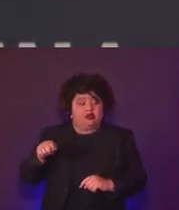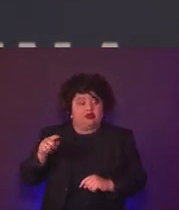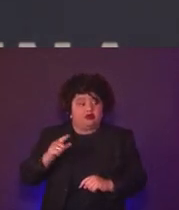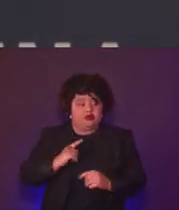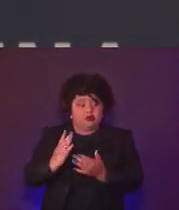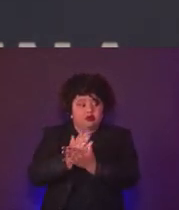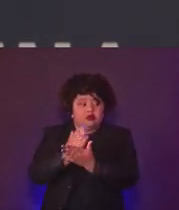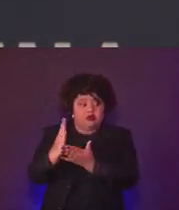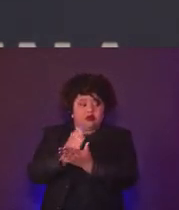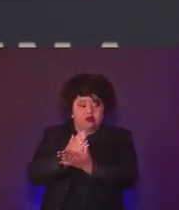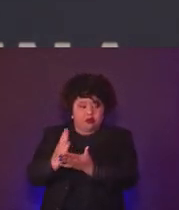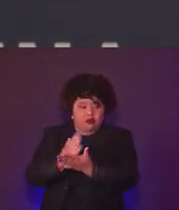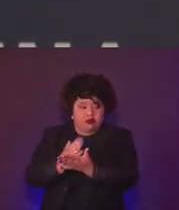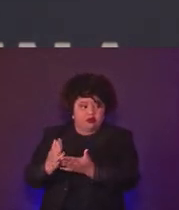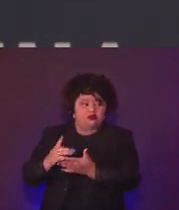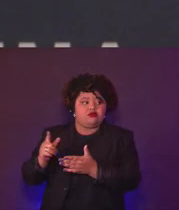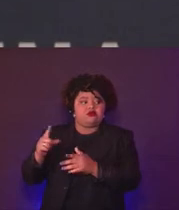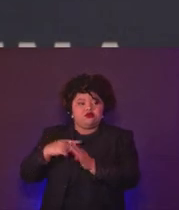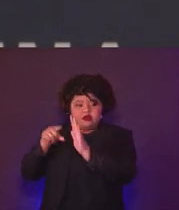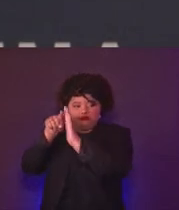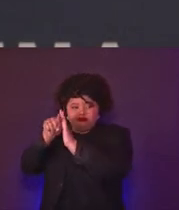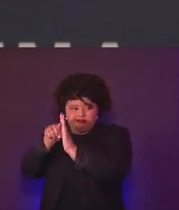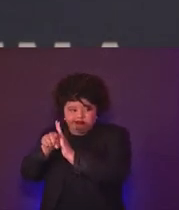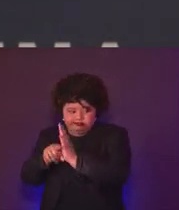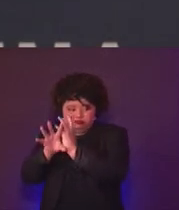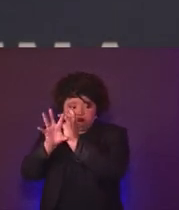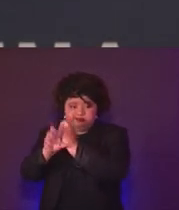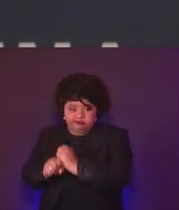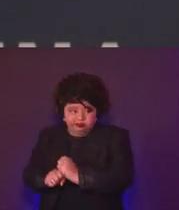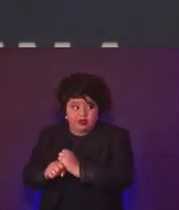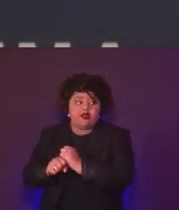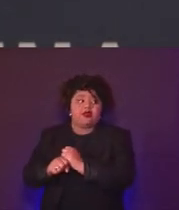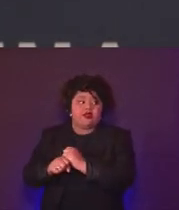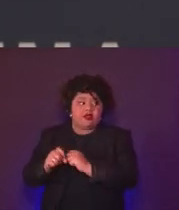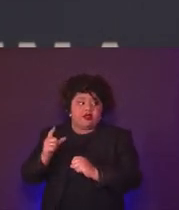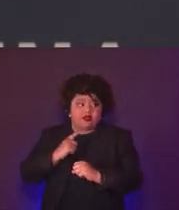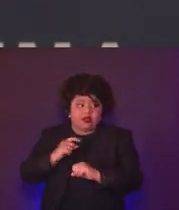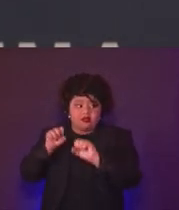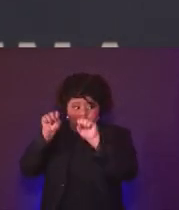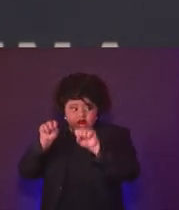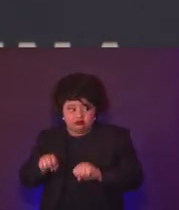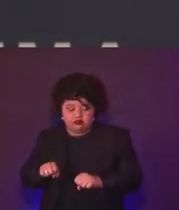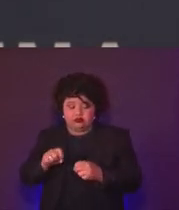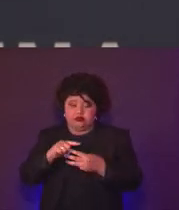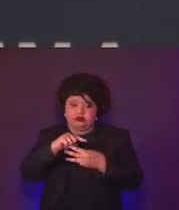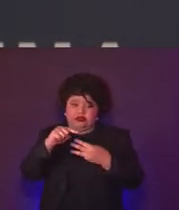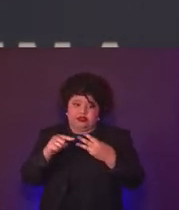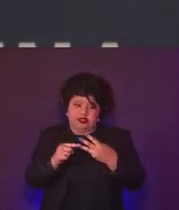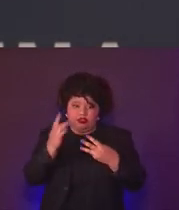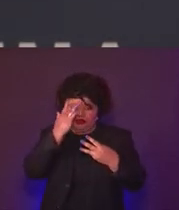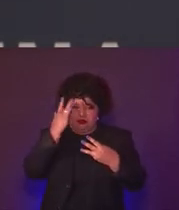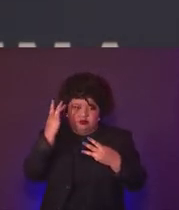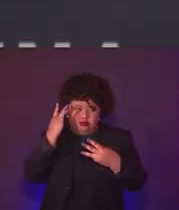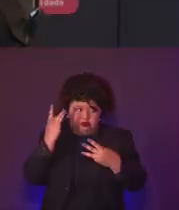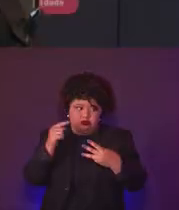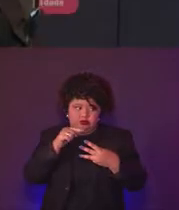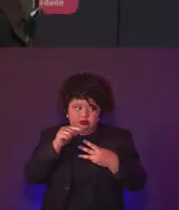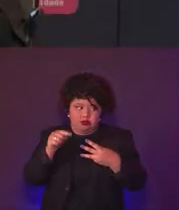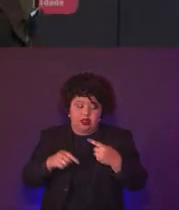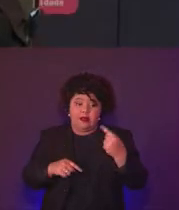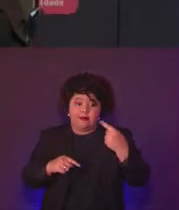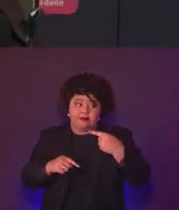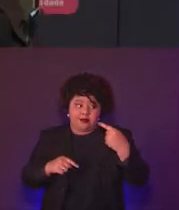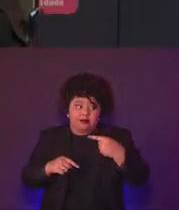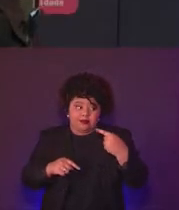who crunched data for investigations. We have testimonies here from three of those reporters from that group. The first testimony is